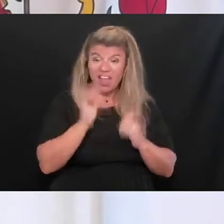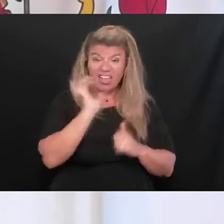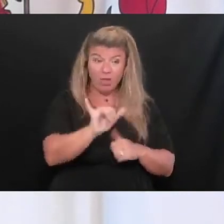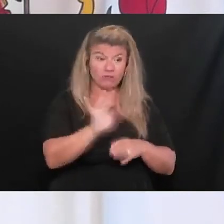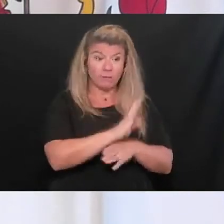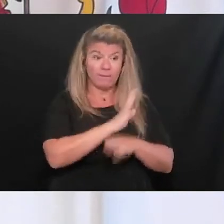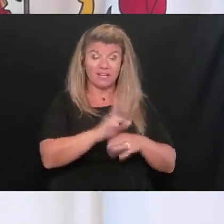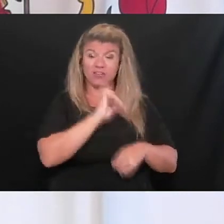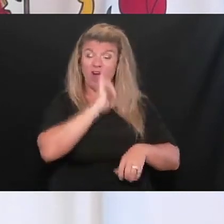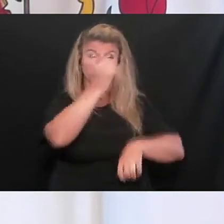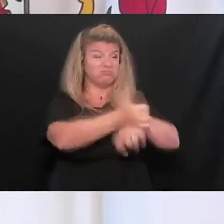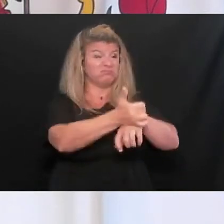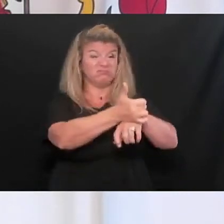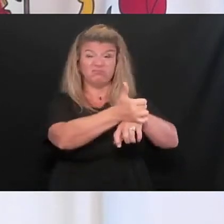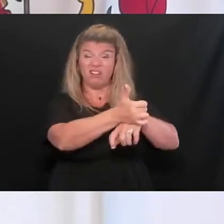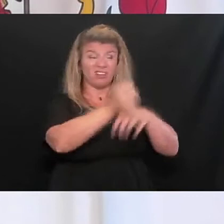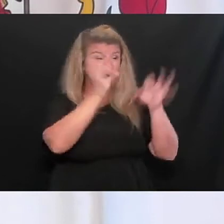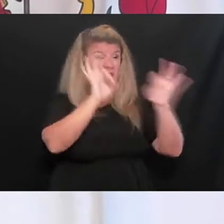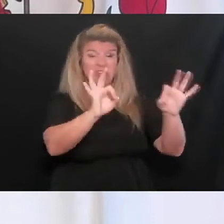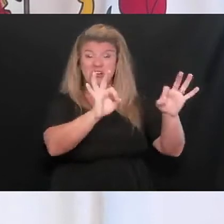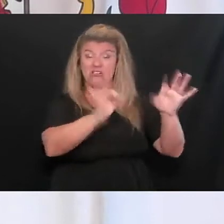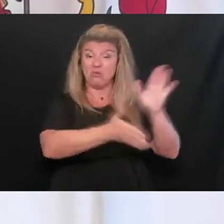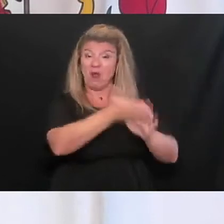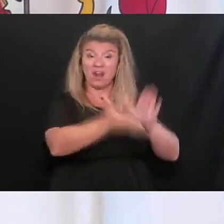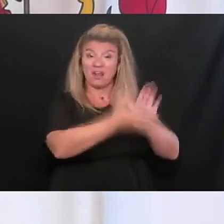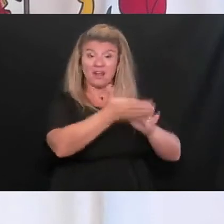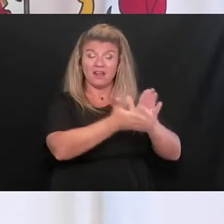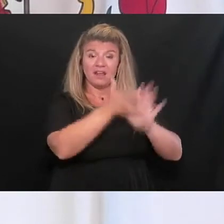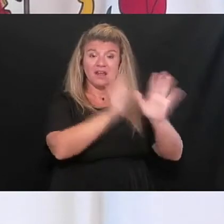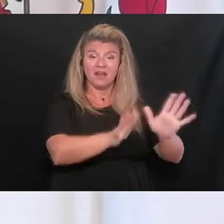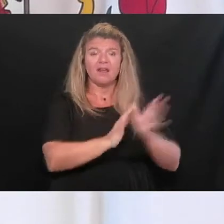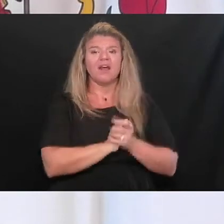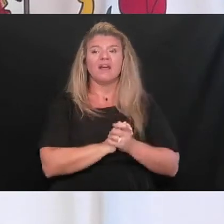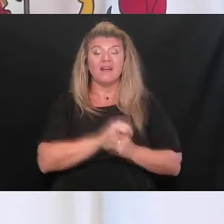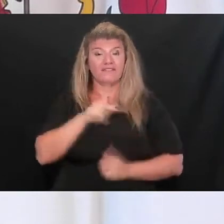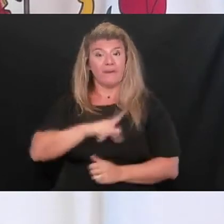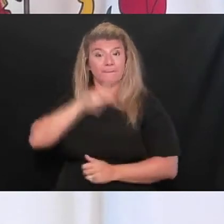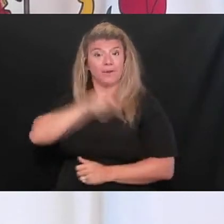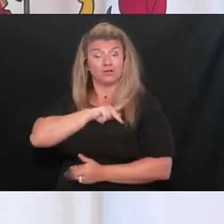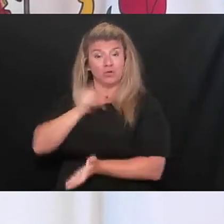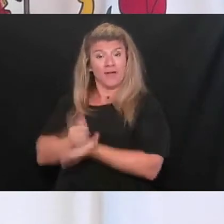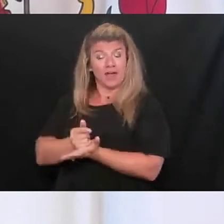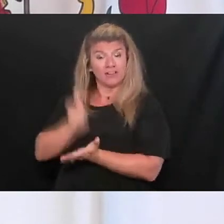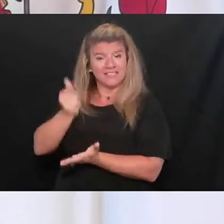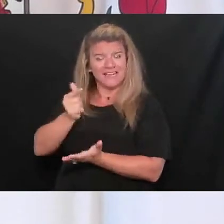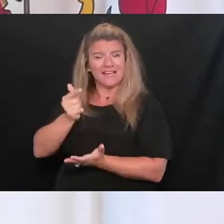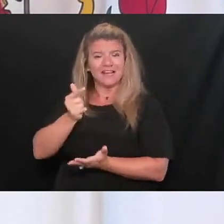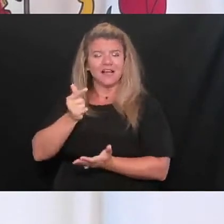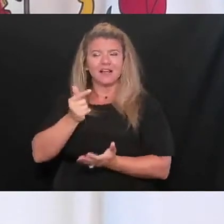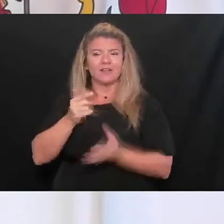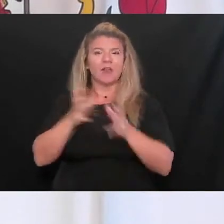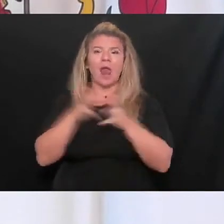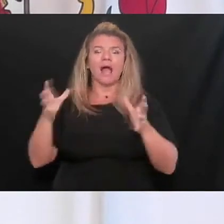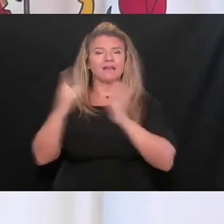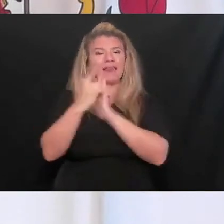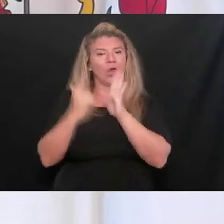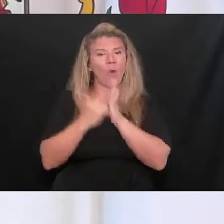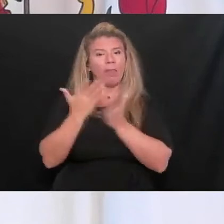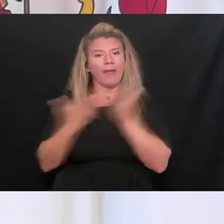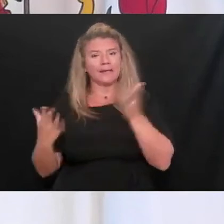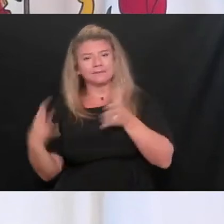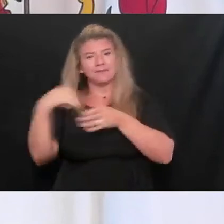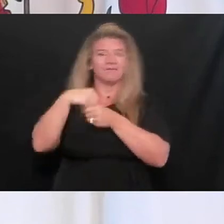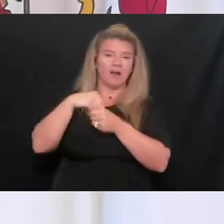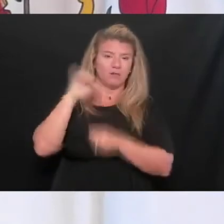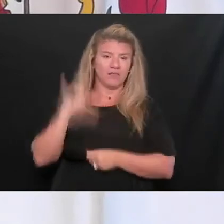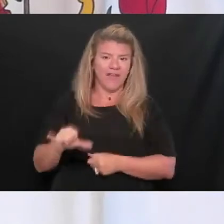businesses are rock solid. They're doing very well and everything else. From a standpoint of personal guarantees, there's all kinds of legal issues there and everything.